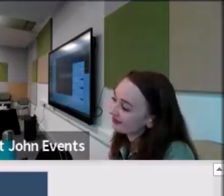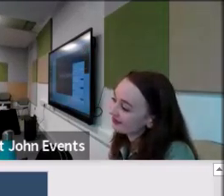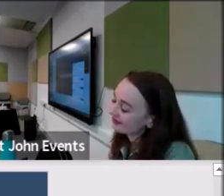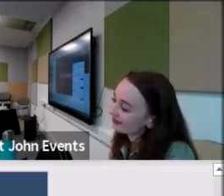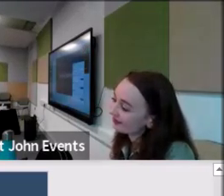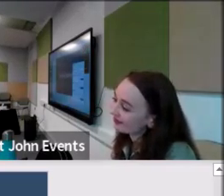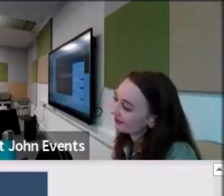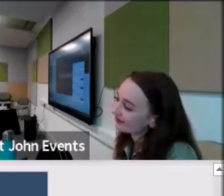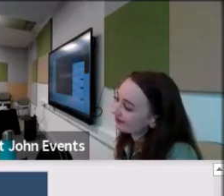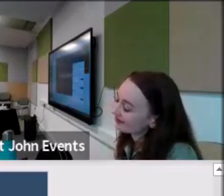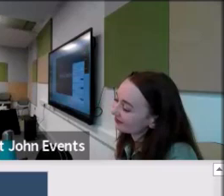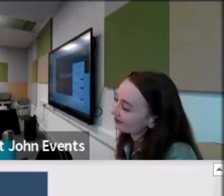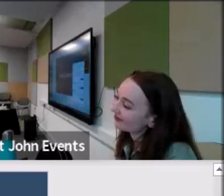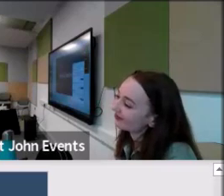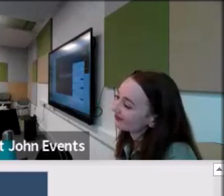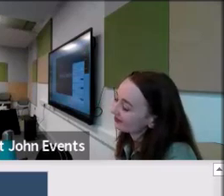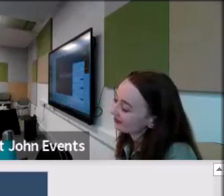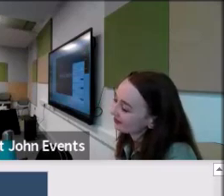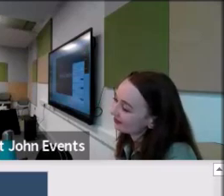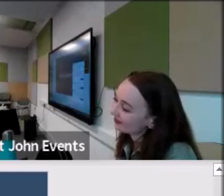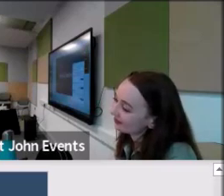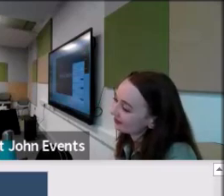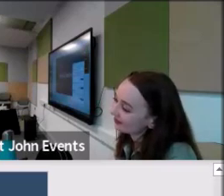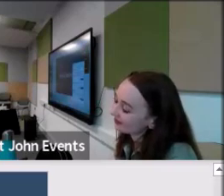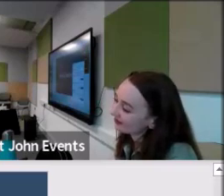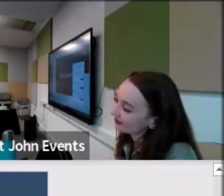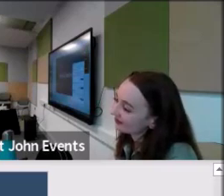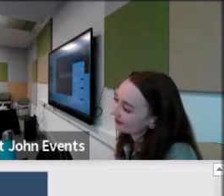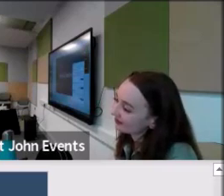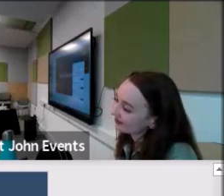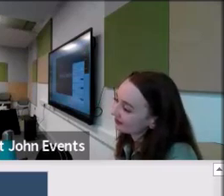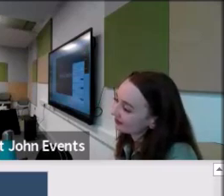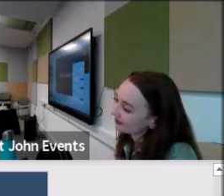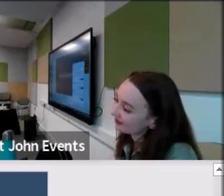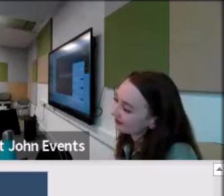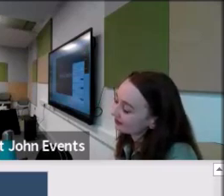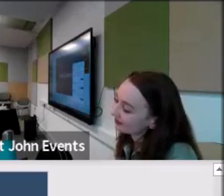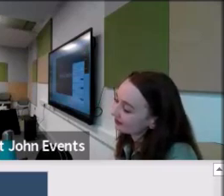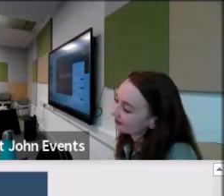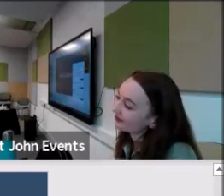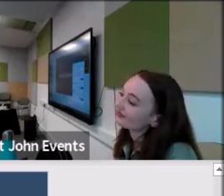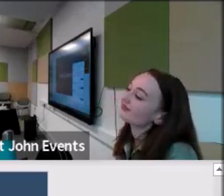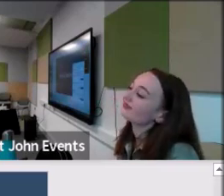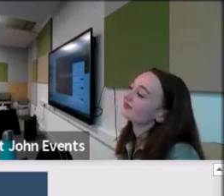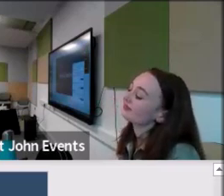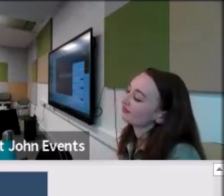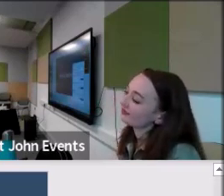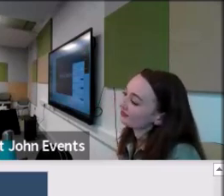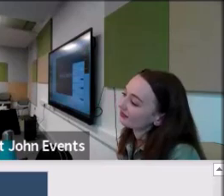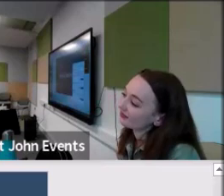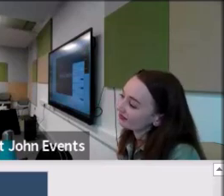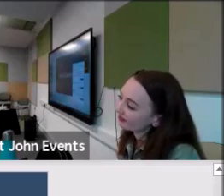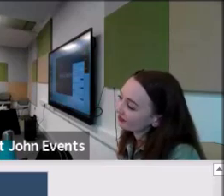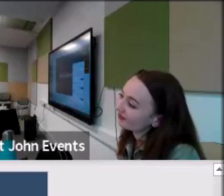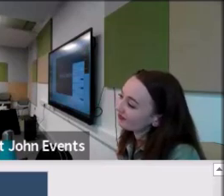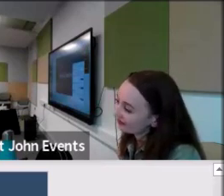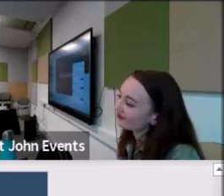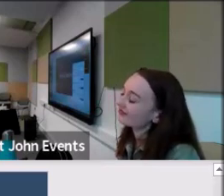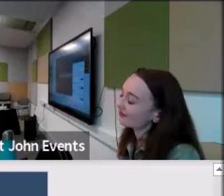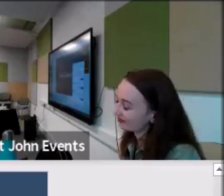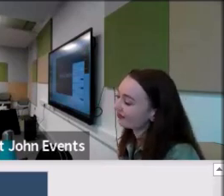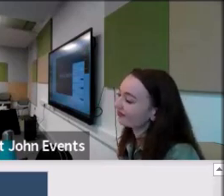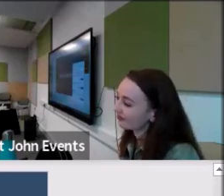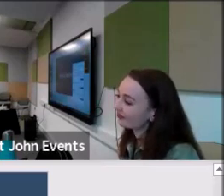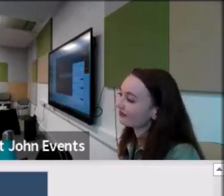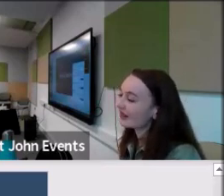that advice different for if you're trying to make similar changes in a public sector organisation, and if so, how